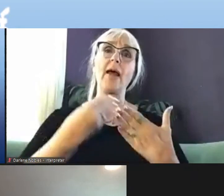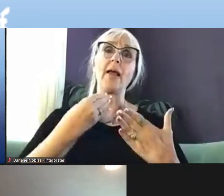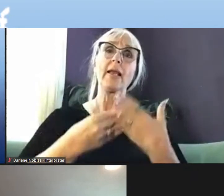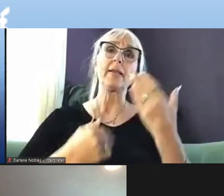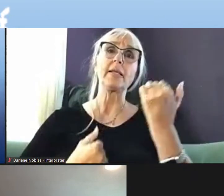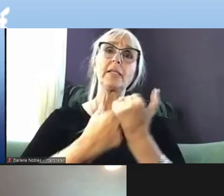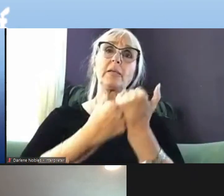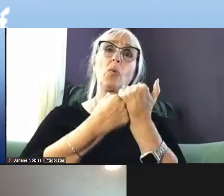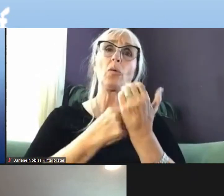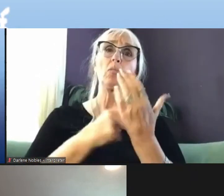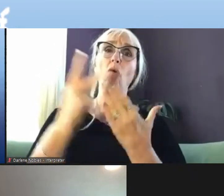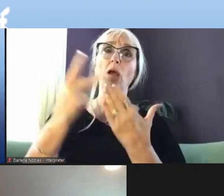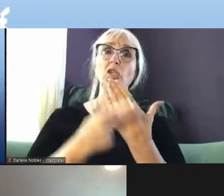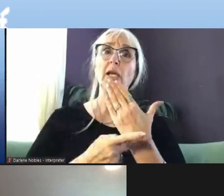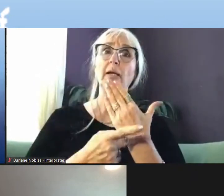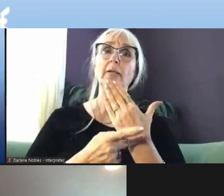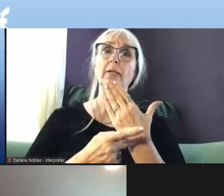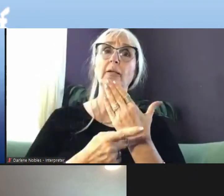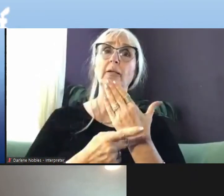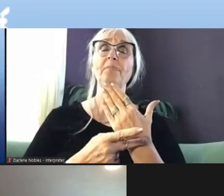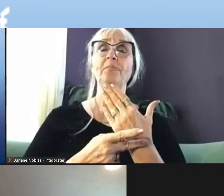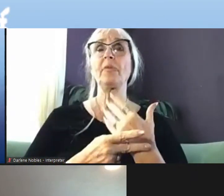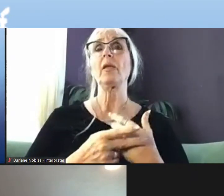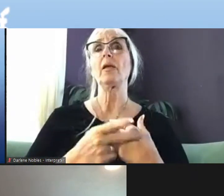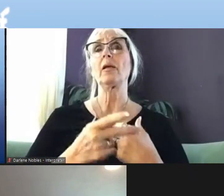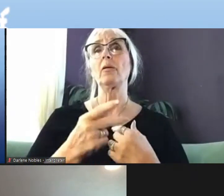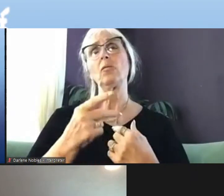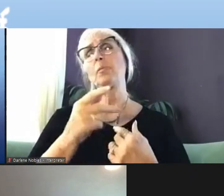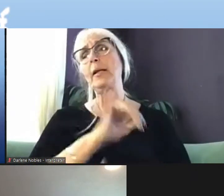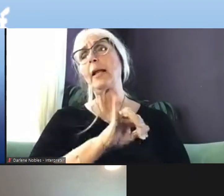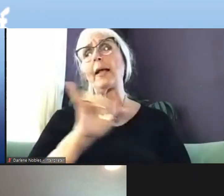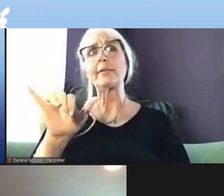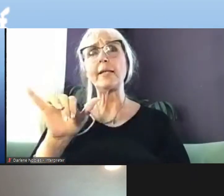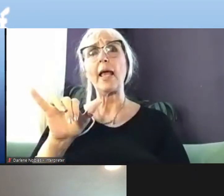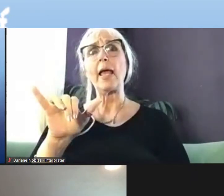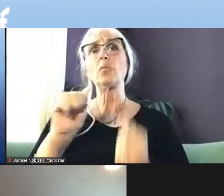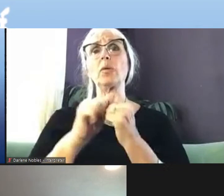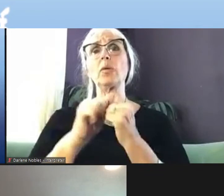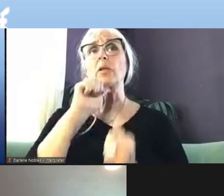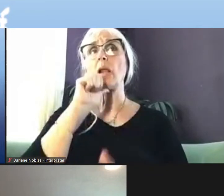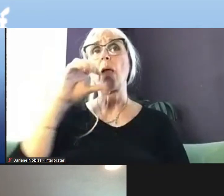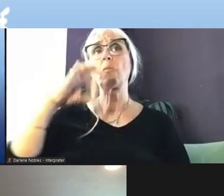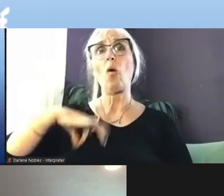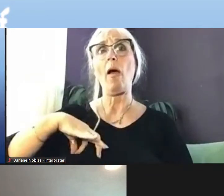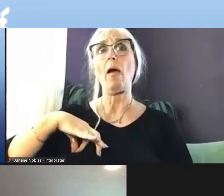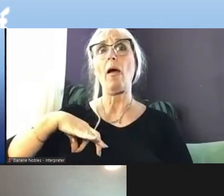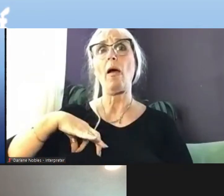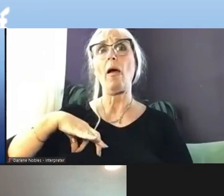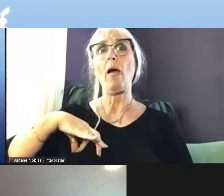project? That would be along the same line as a nonprofit within a city, so forth.